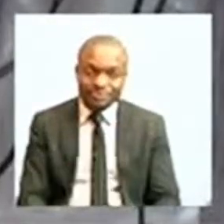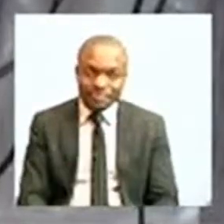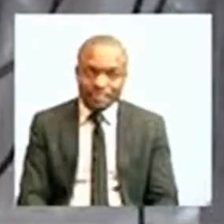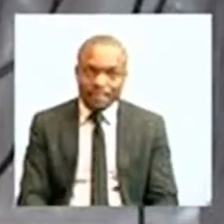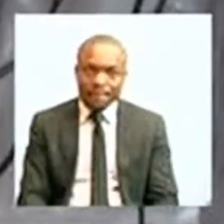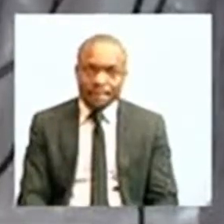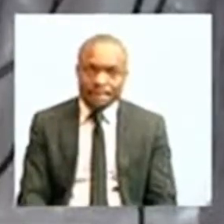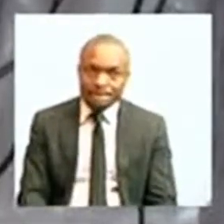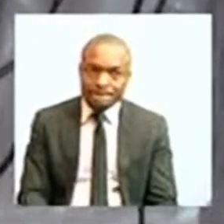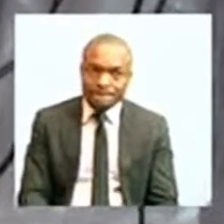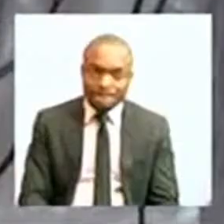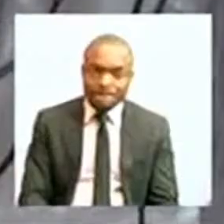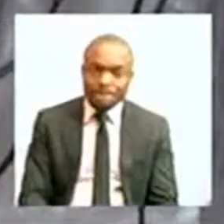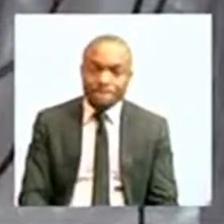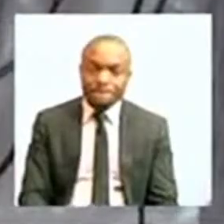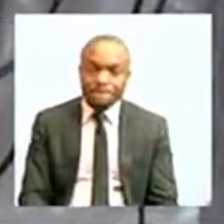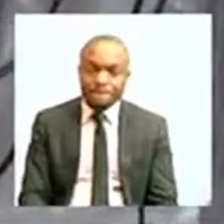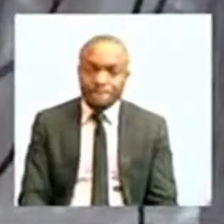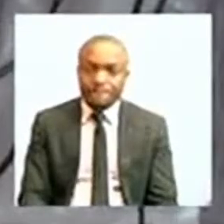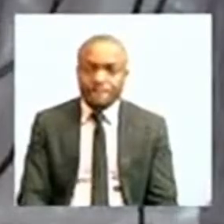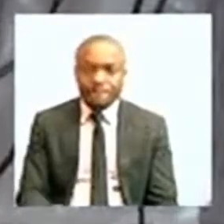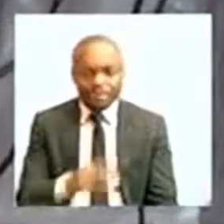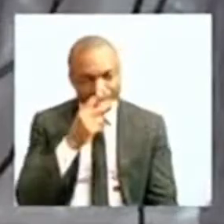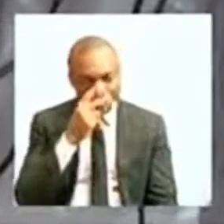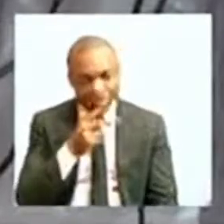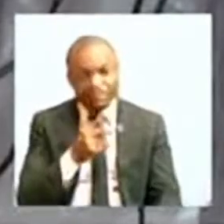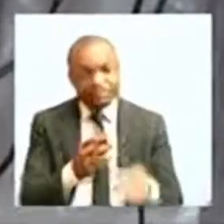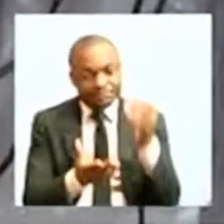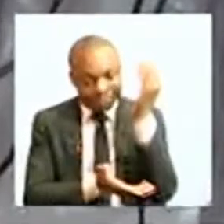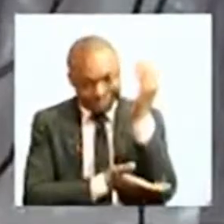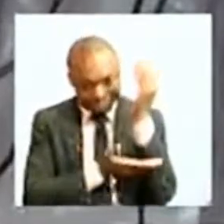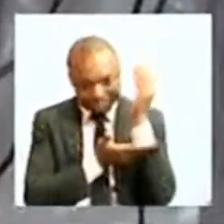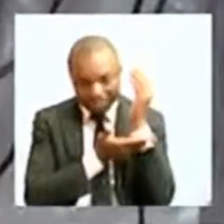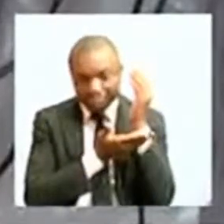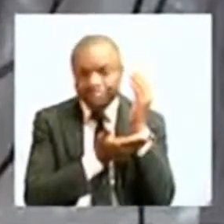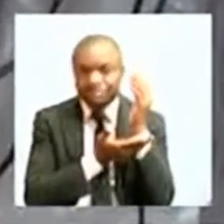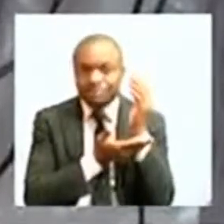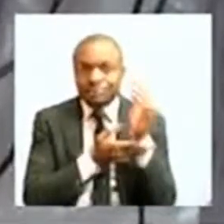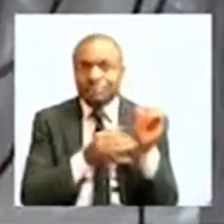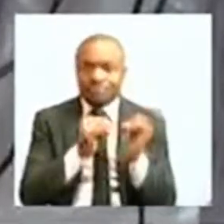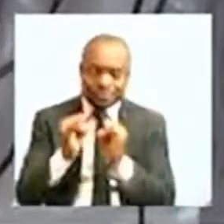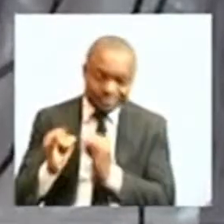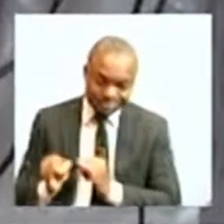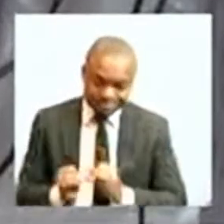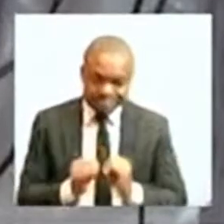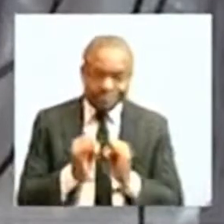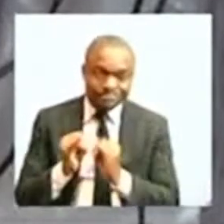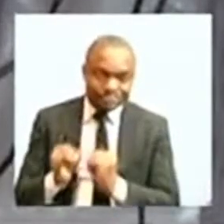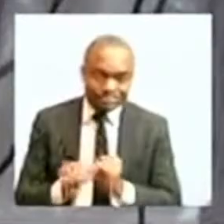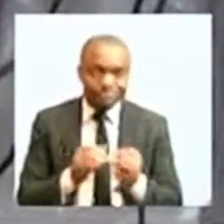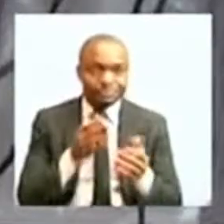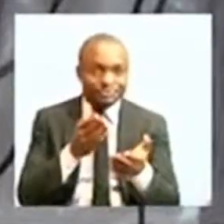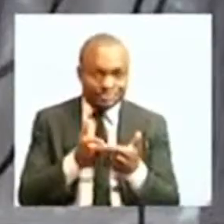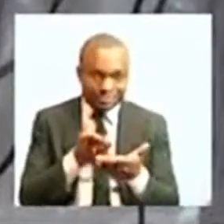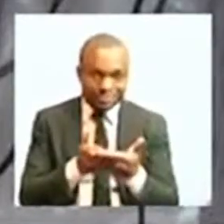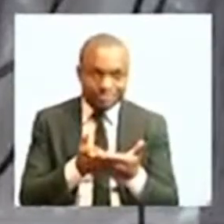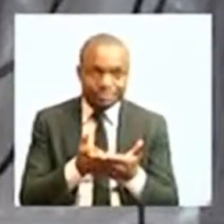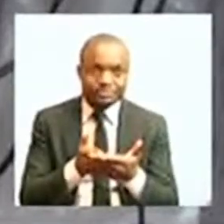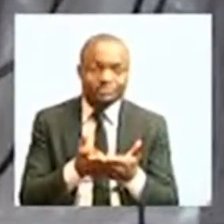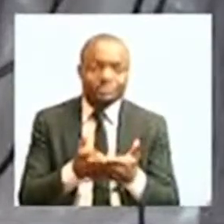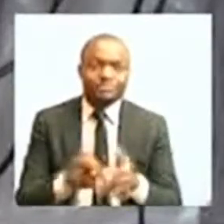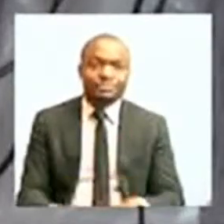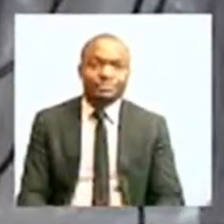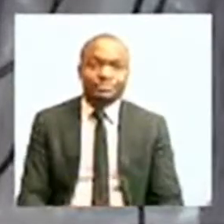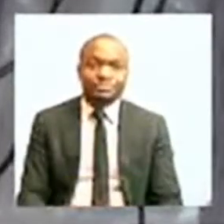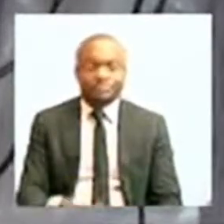hope that going forward, we hope to see an improvement in the progress in the way that these projects are being